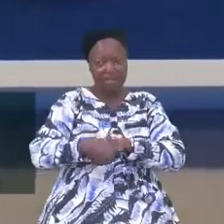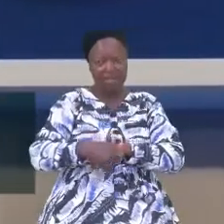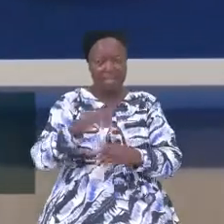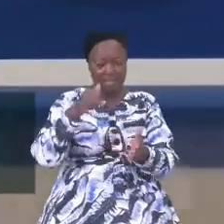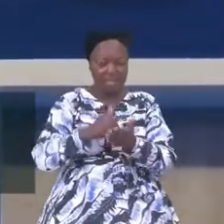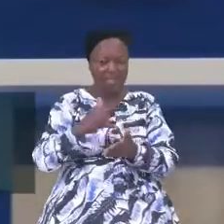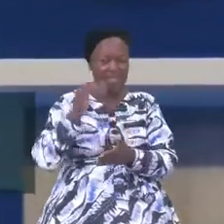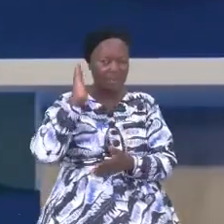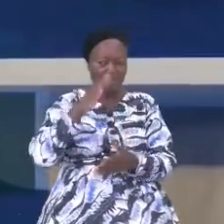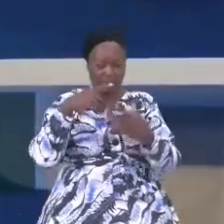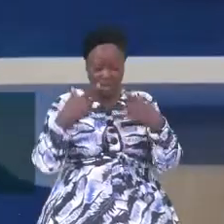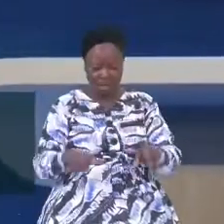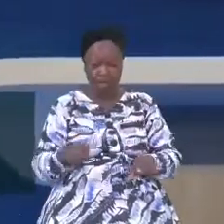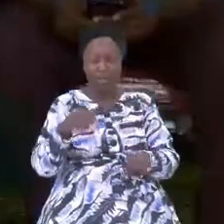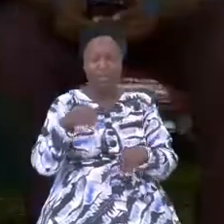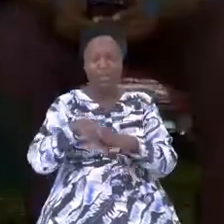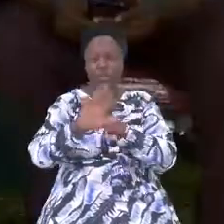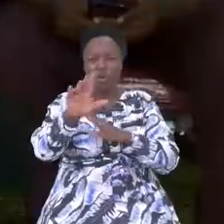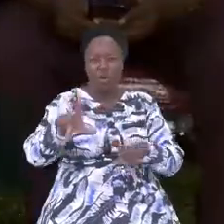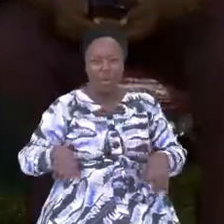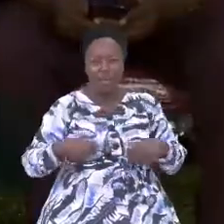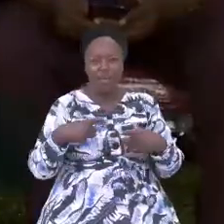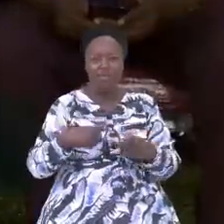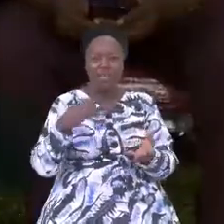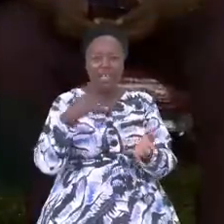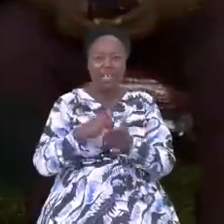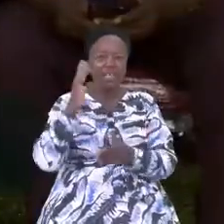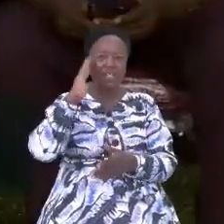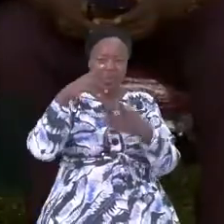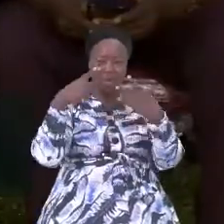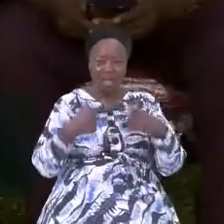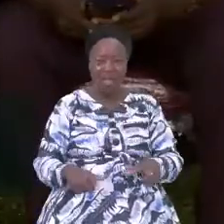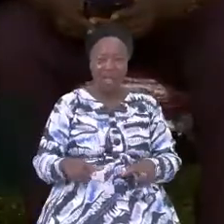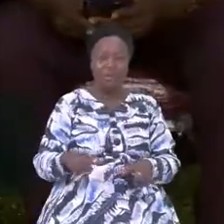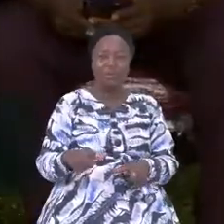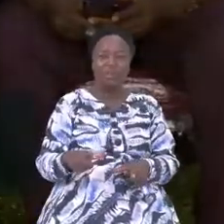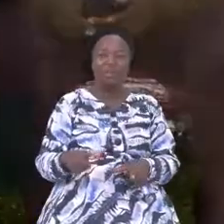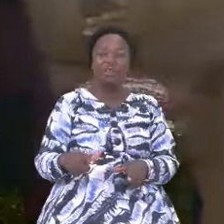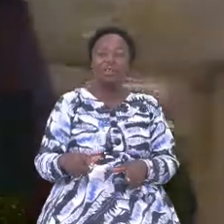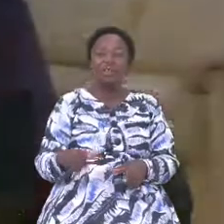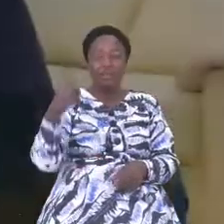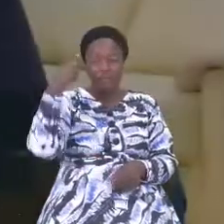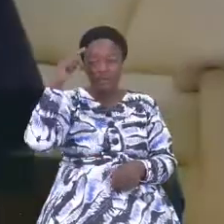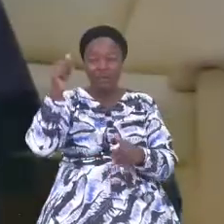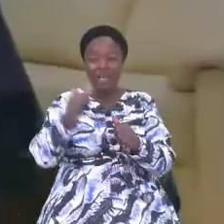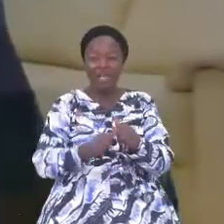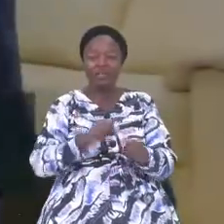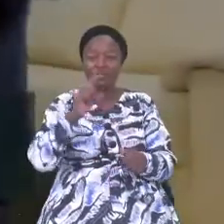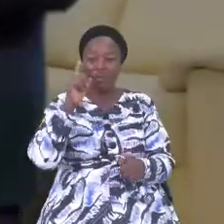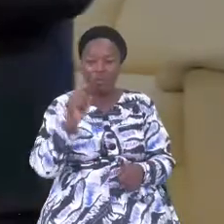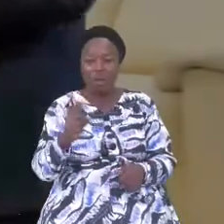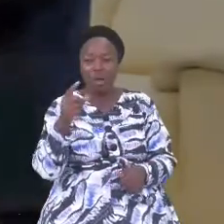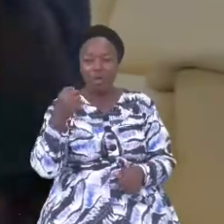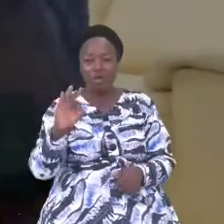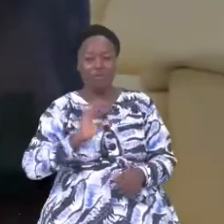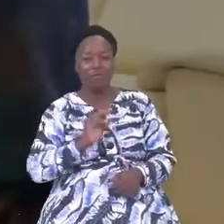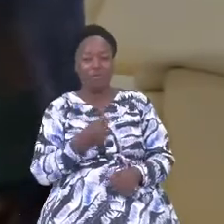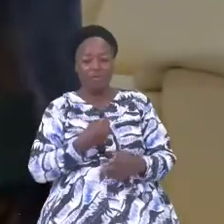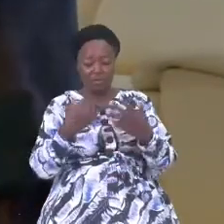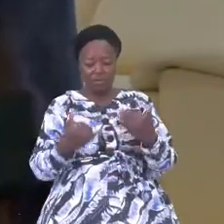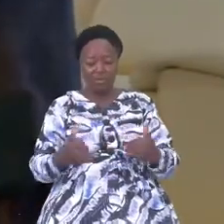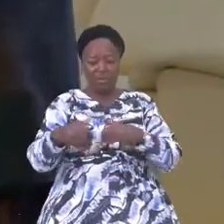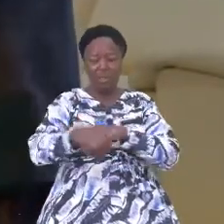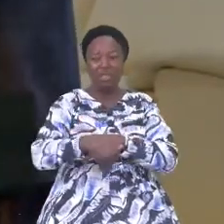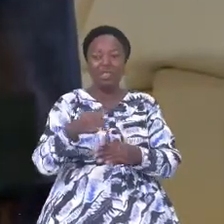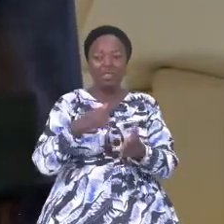to pass in your life. It shall come to pass for every one of us today. It shall come